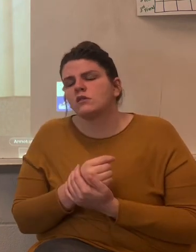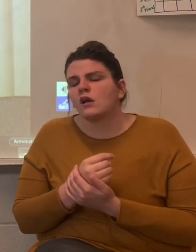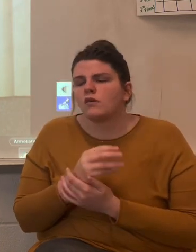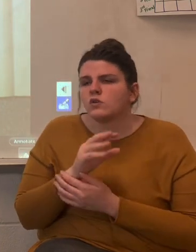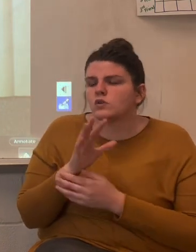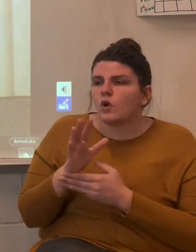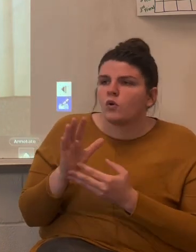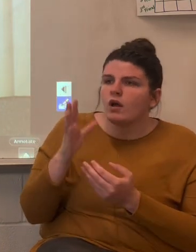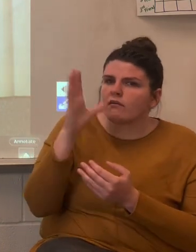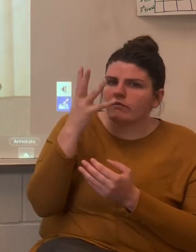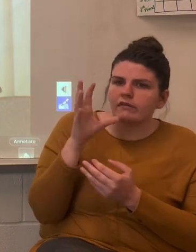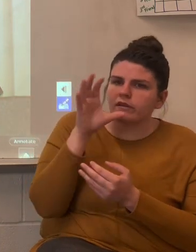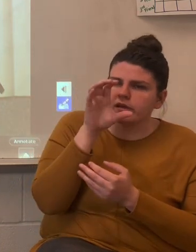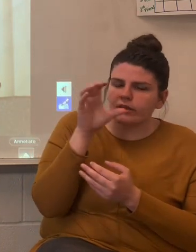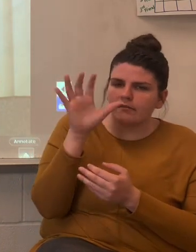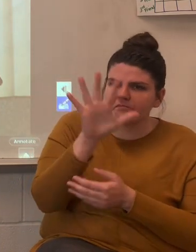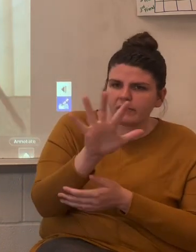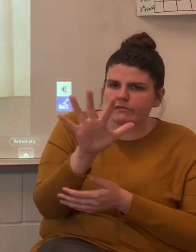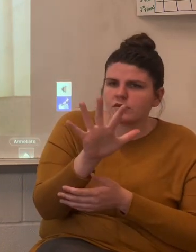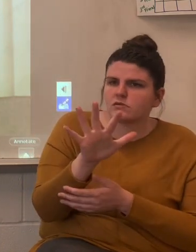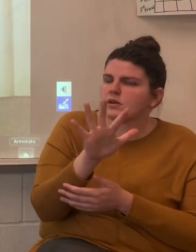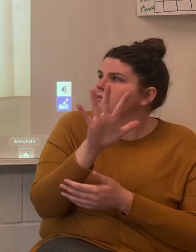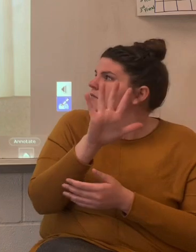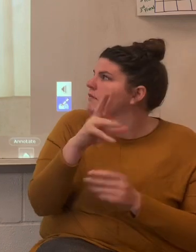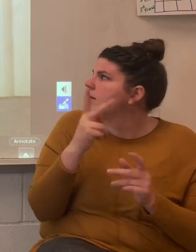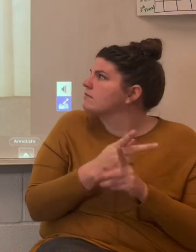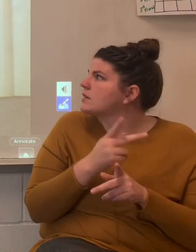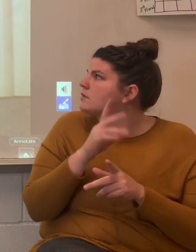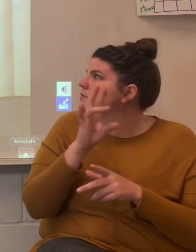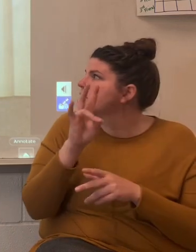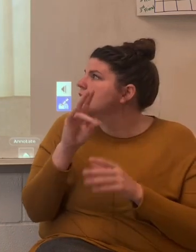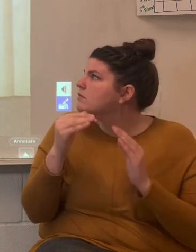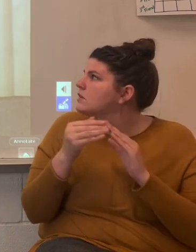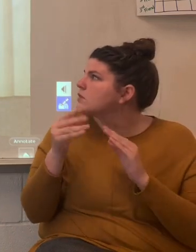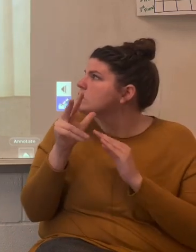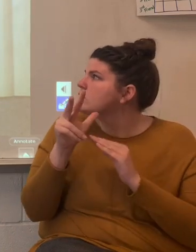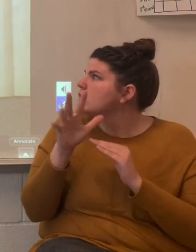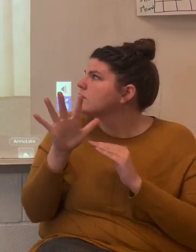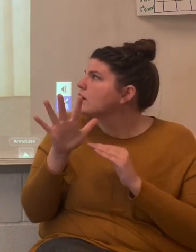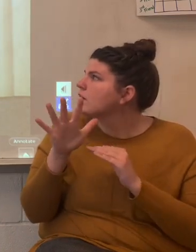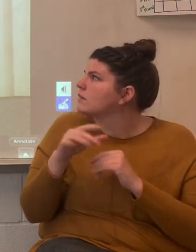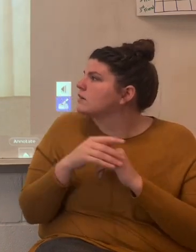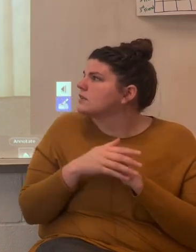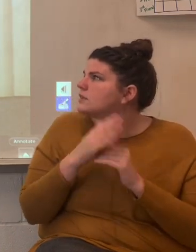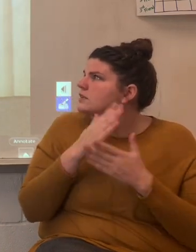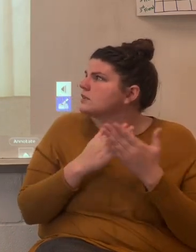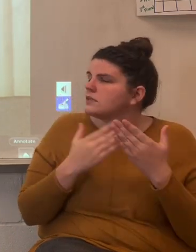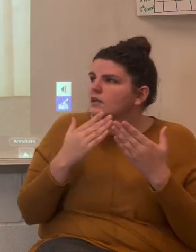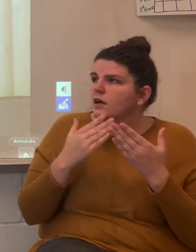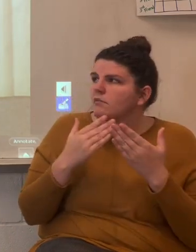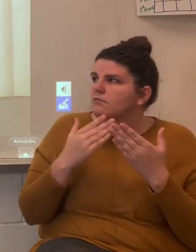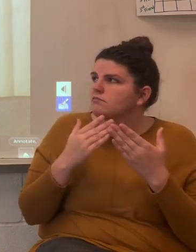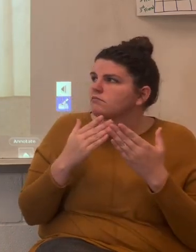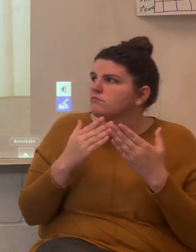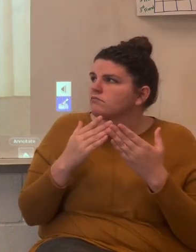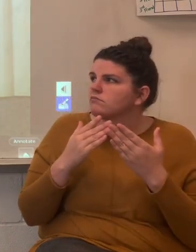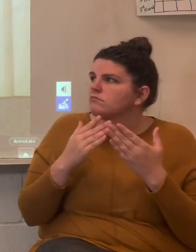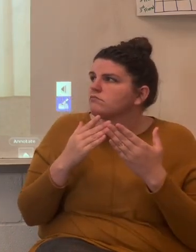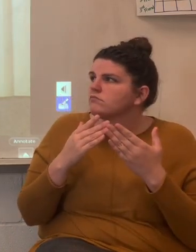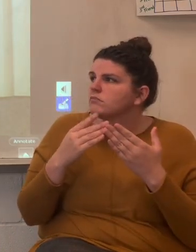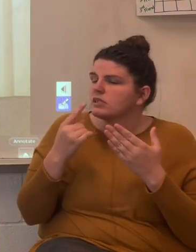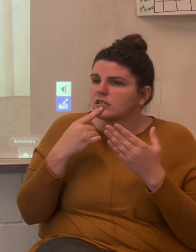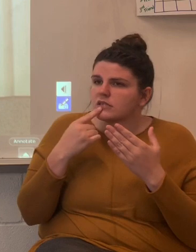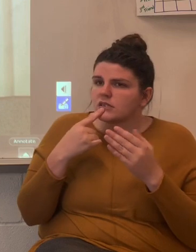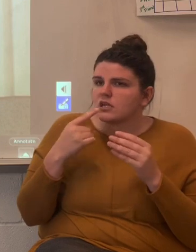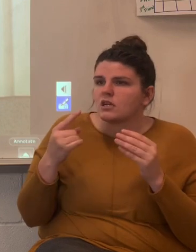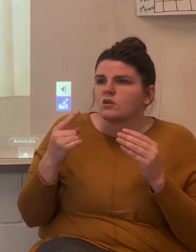equals 35. Now, some take that a step further and say, okay, what if